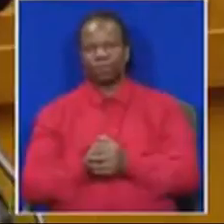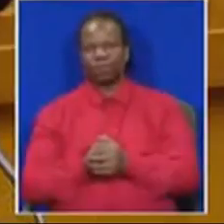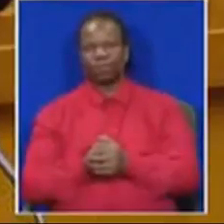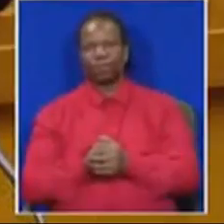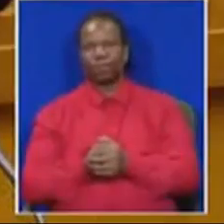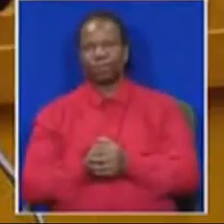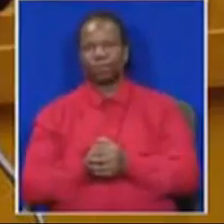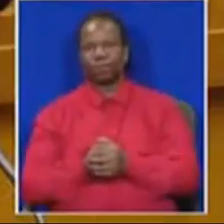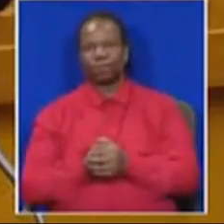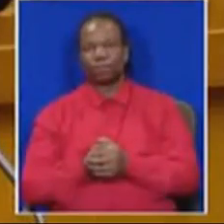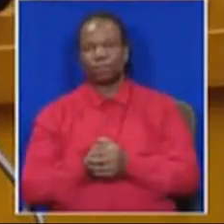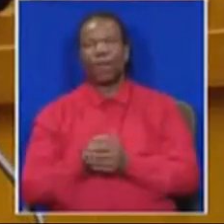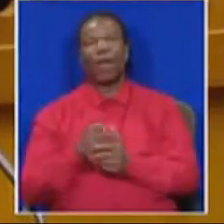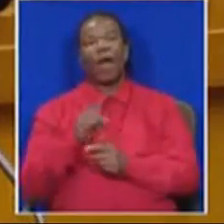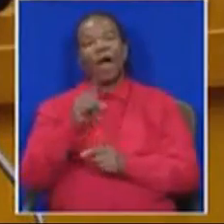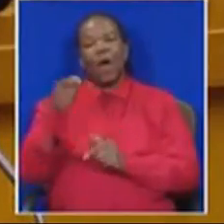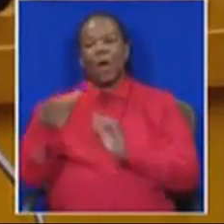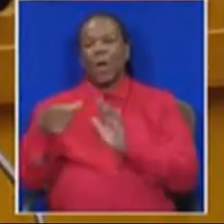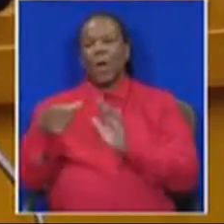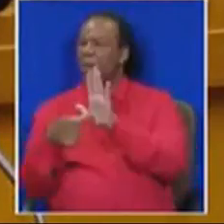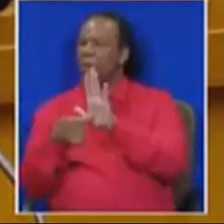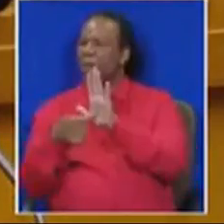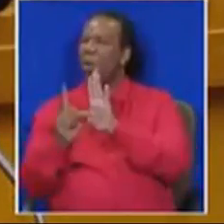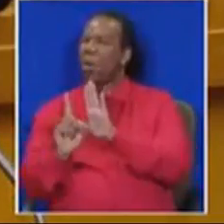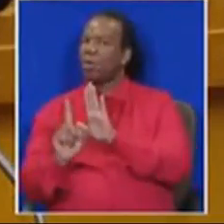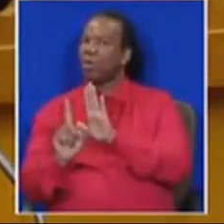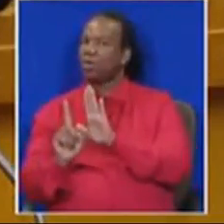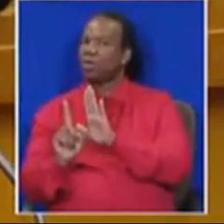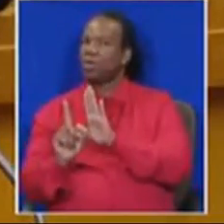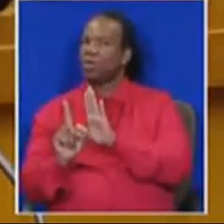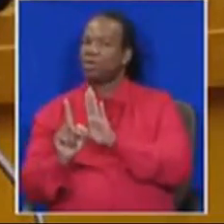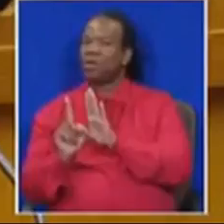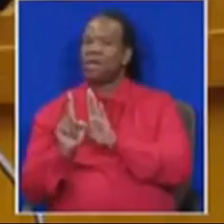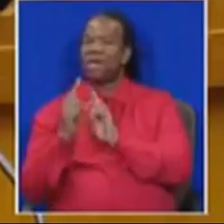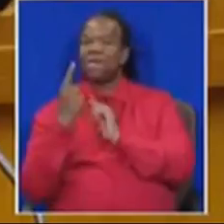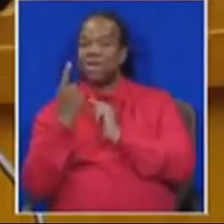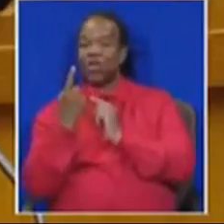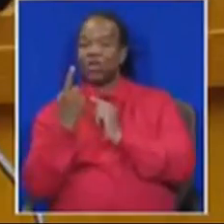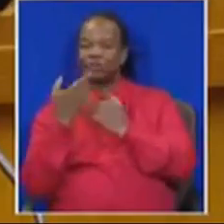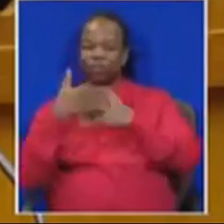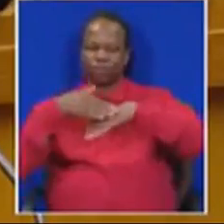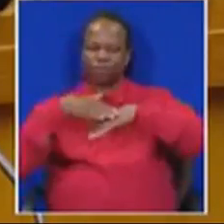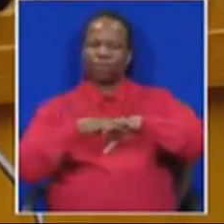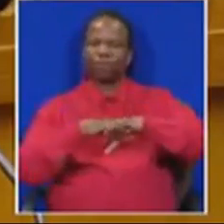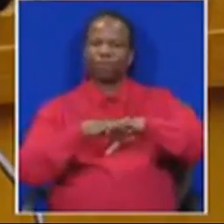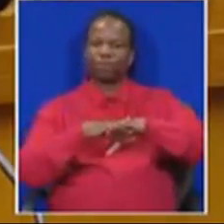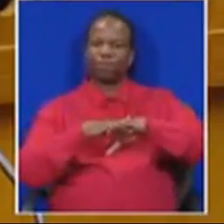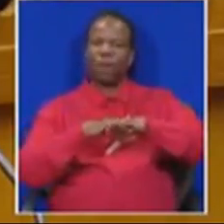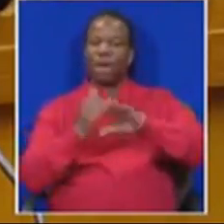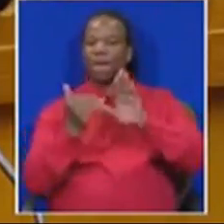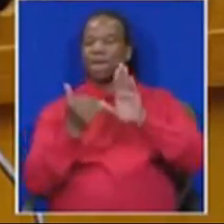Also, what is significant is the implementation of the first national senior